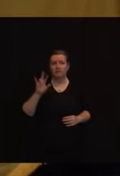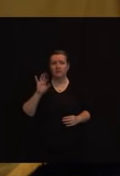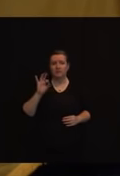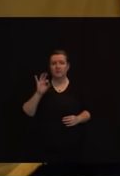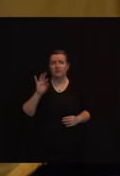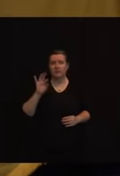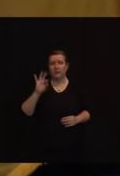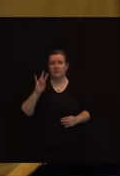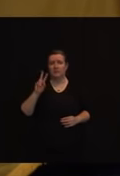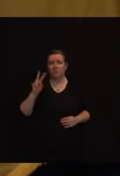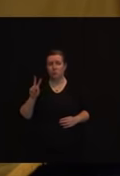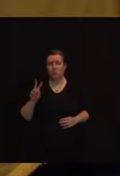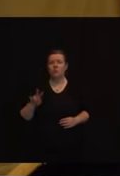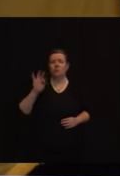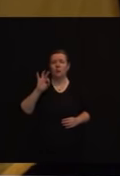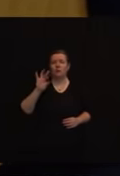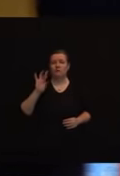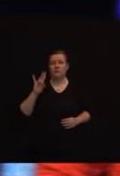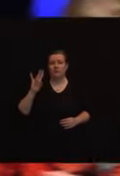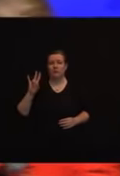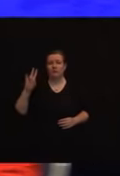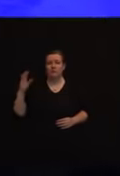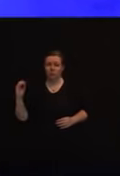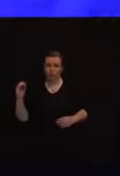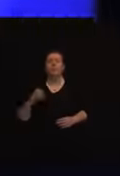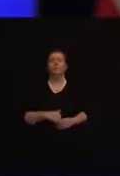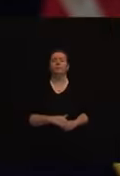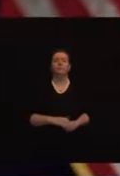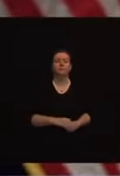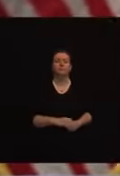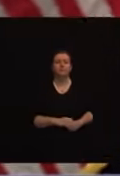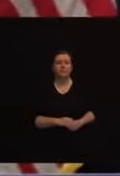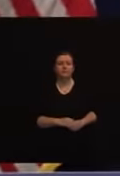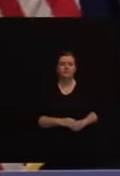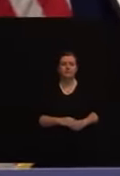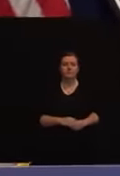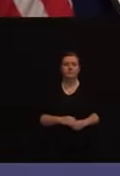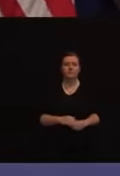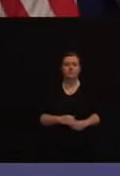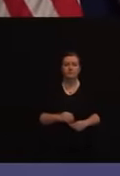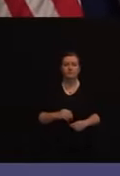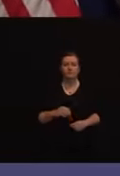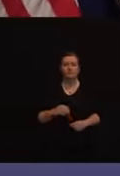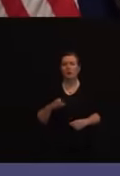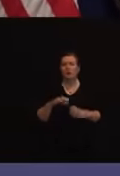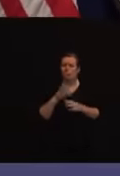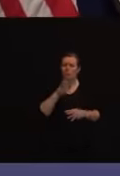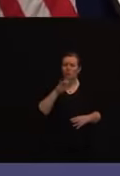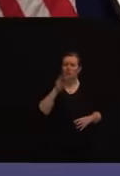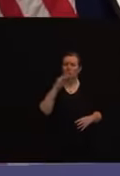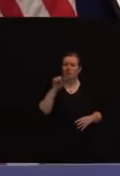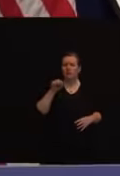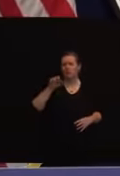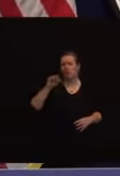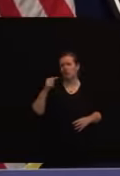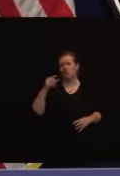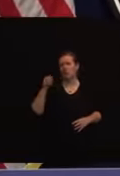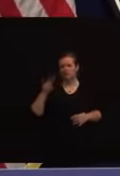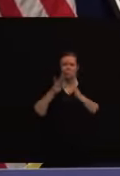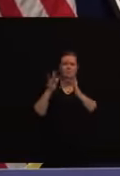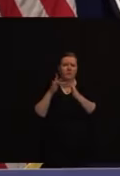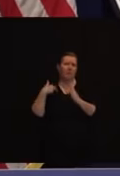And we will follow up. Amen. And by the way, there's a page on covid19.nj.gov as well. Thank you, sir.